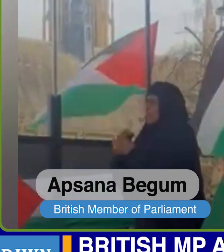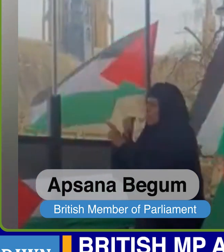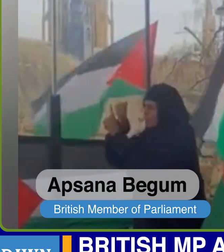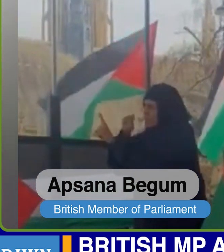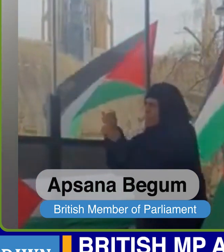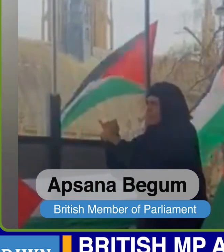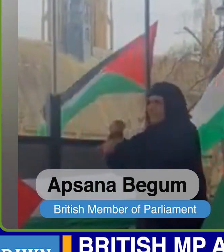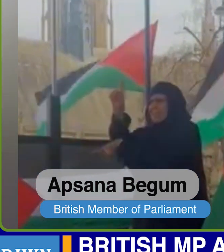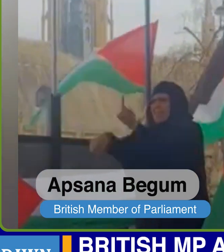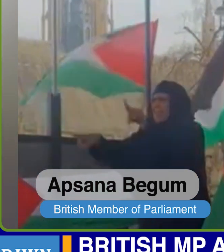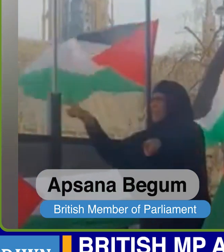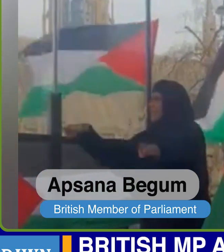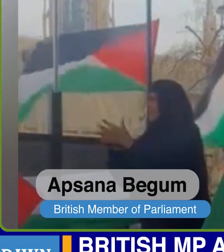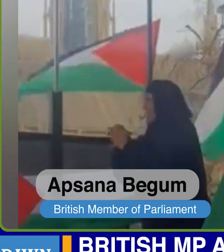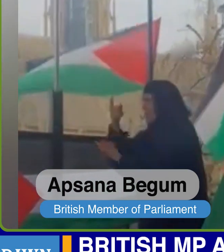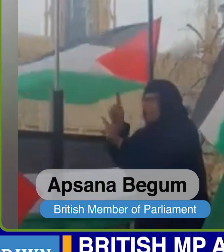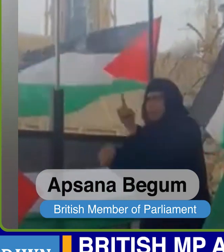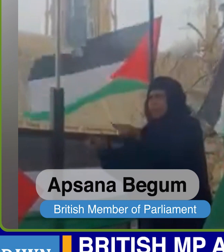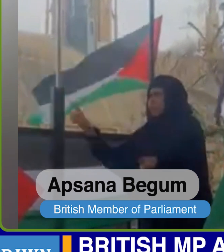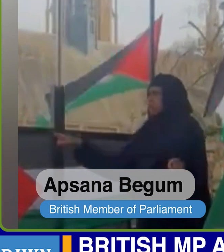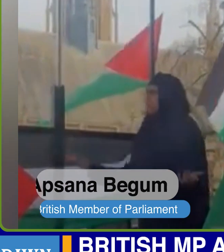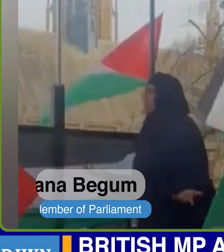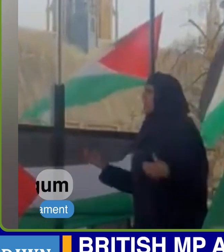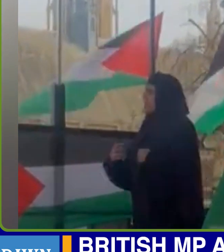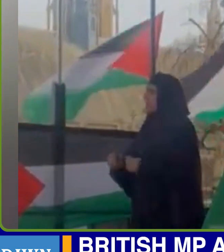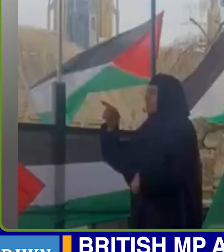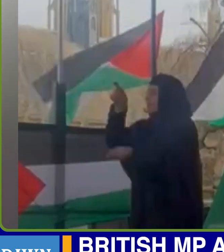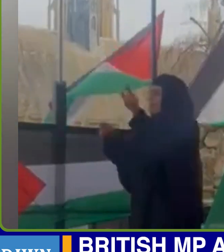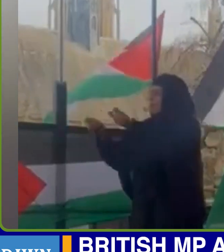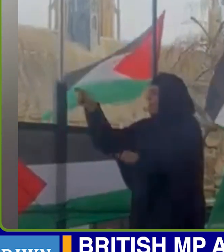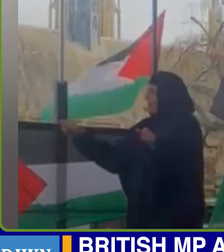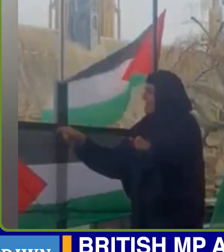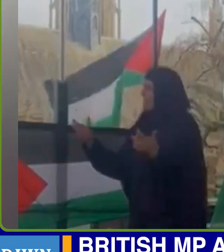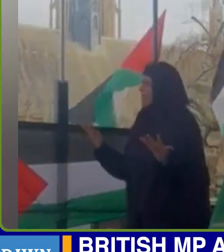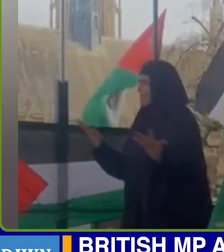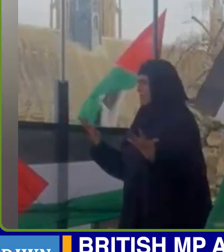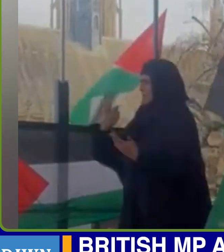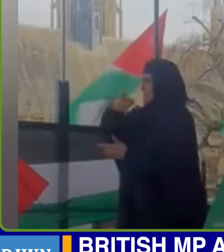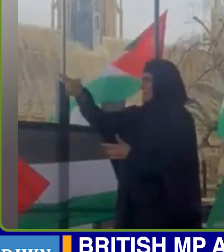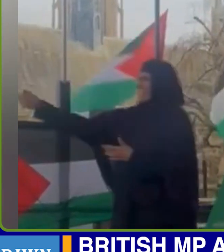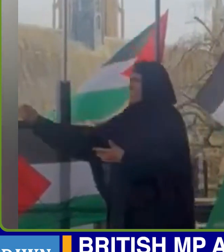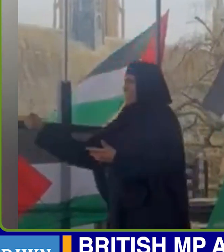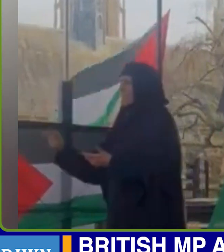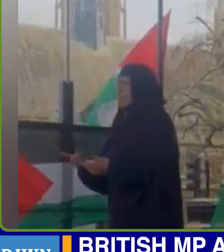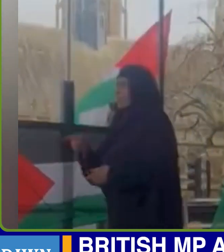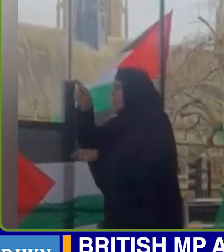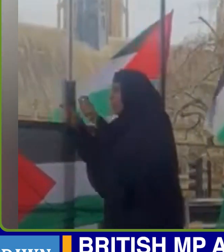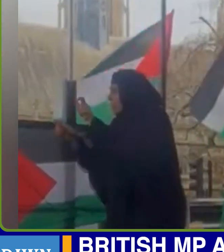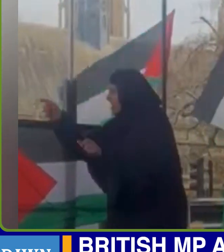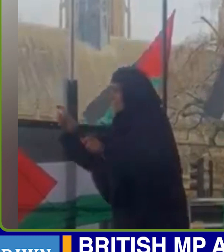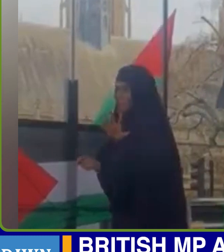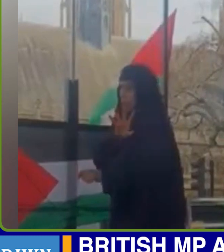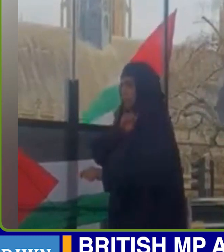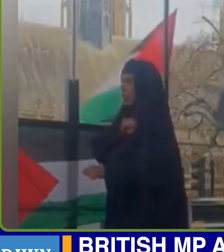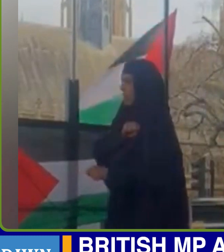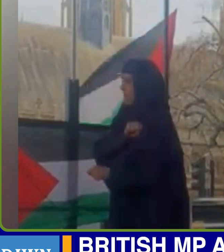is multicultural. It is a cause of humanity and hope. Humanity and hope in defiance